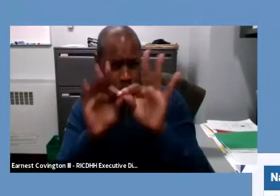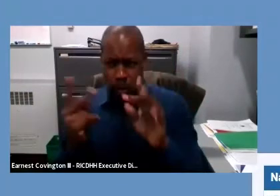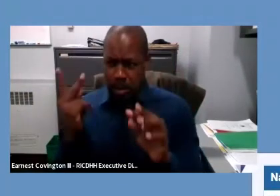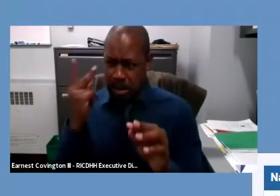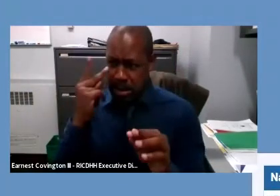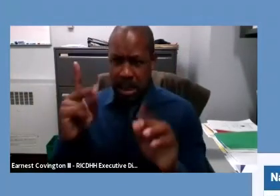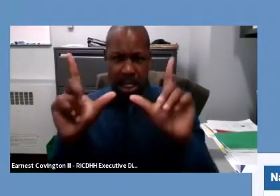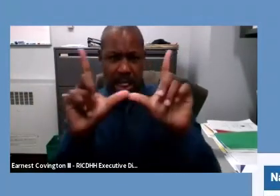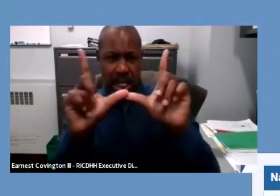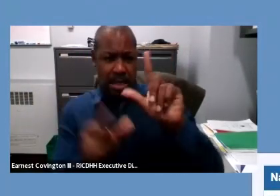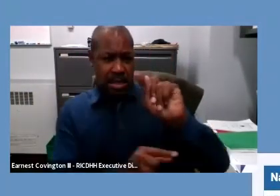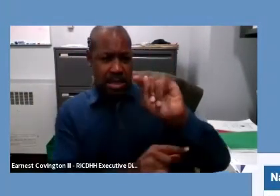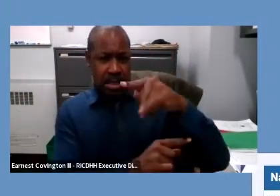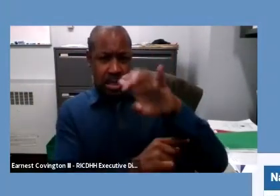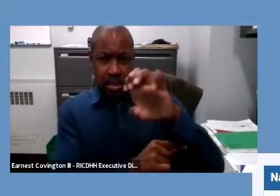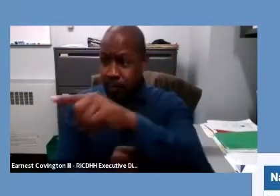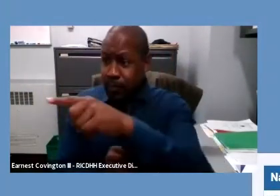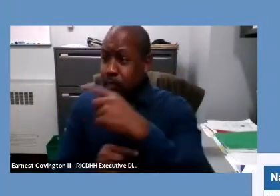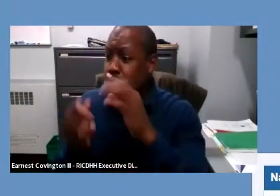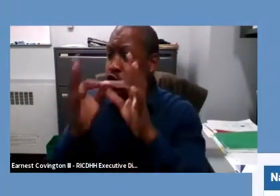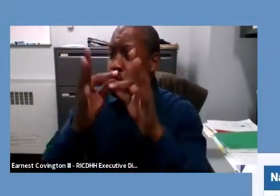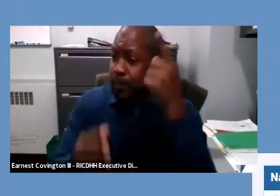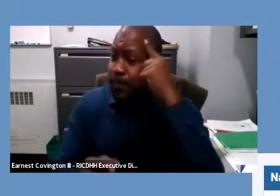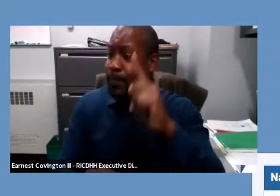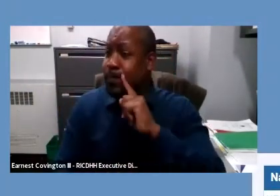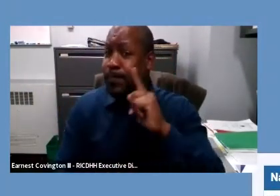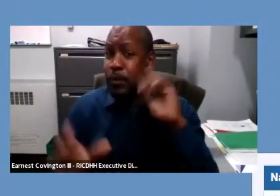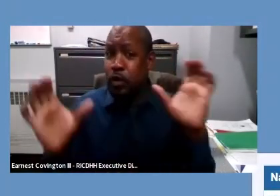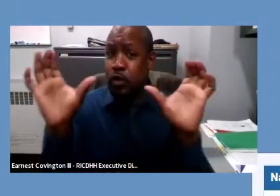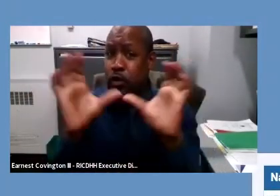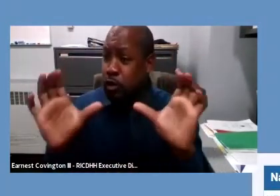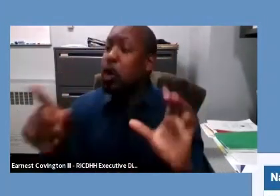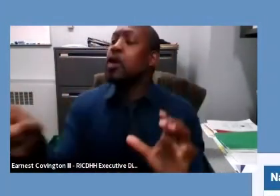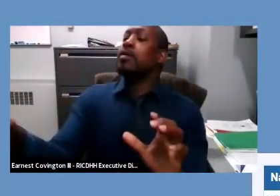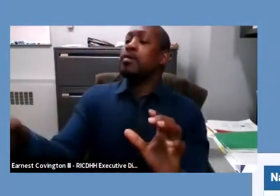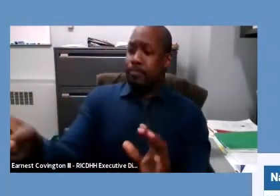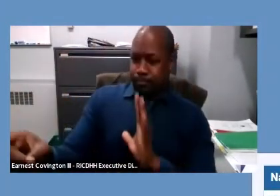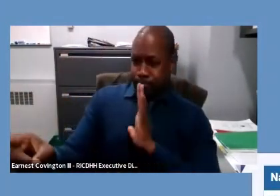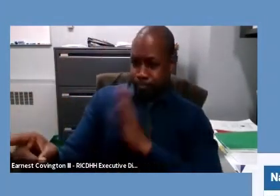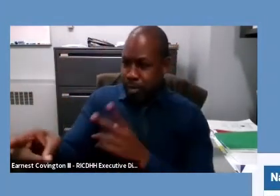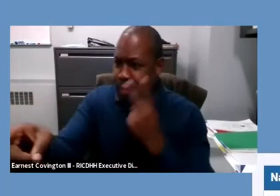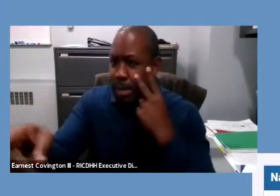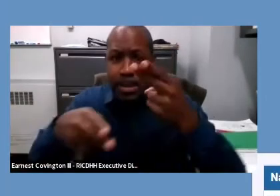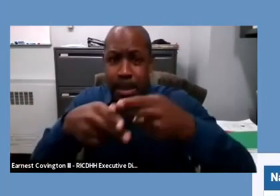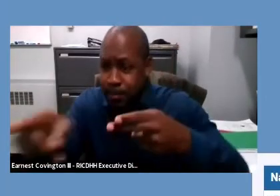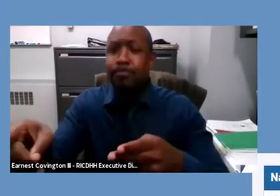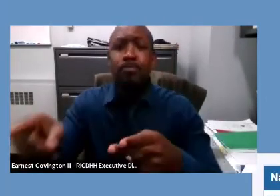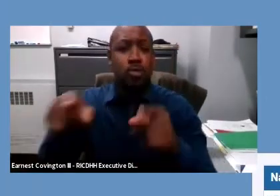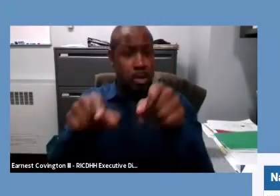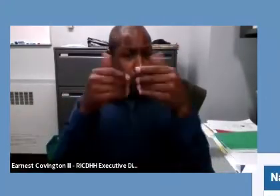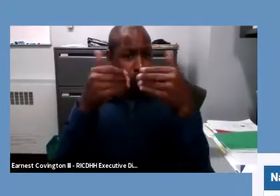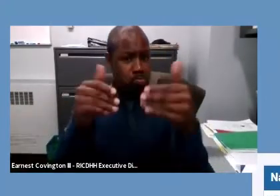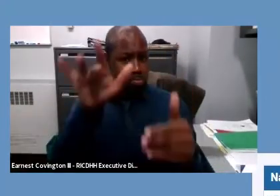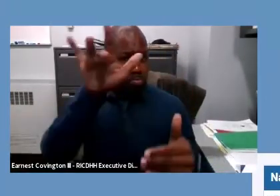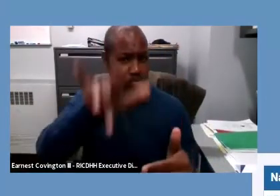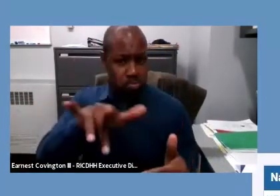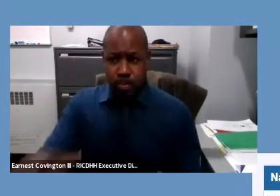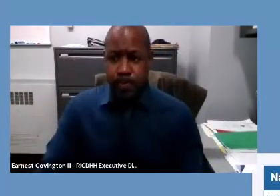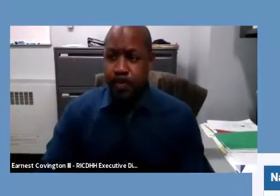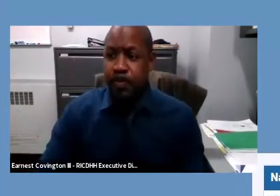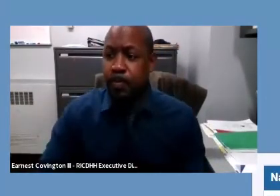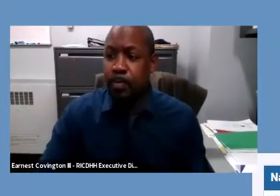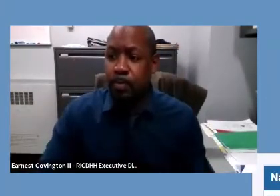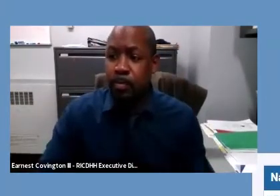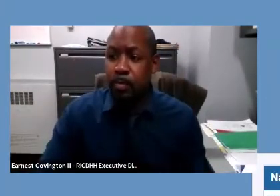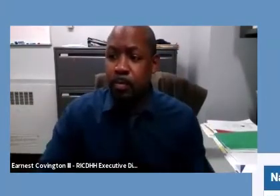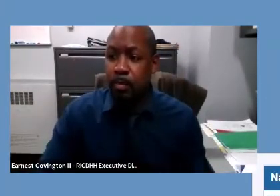And here you see the license type. It's interpreter for the deaf certified. You look at the